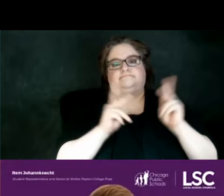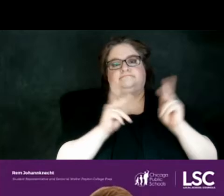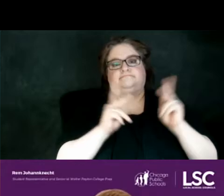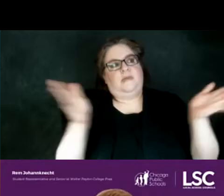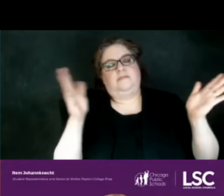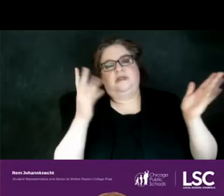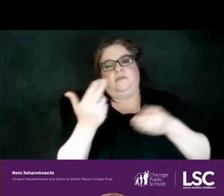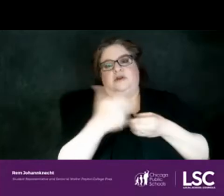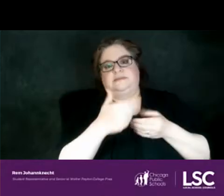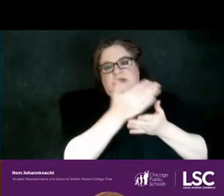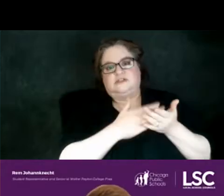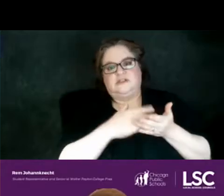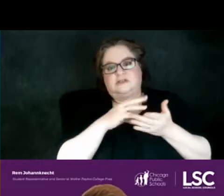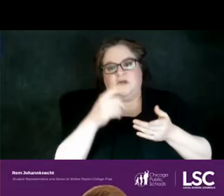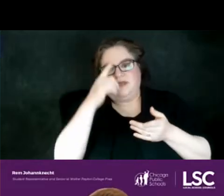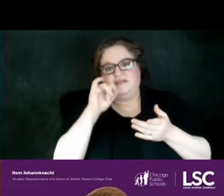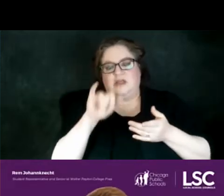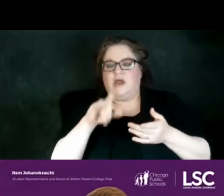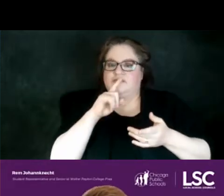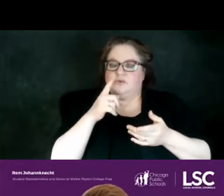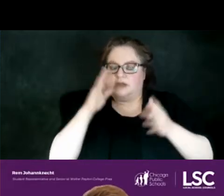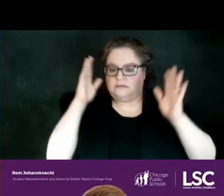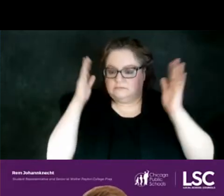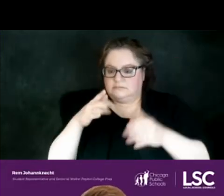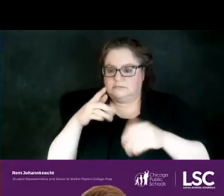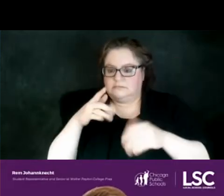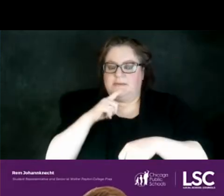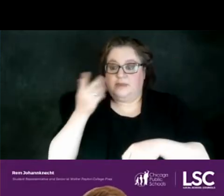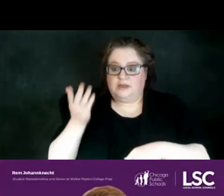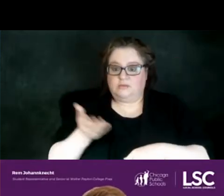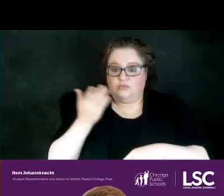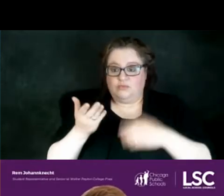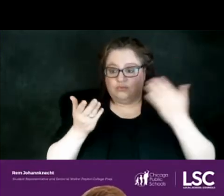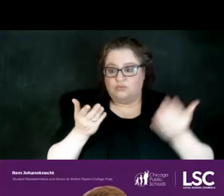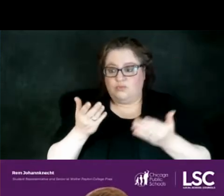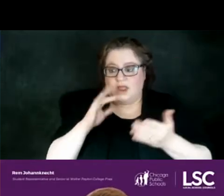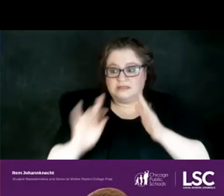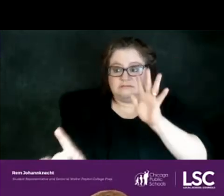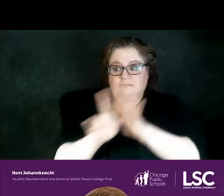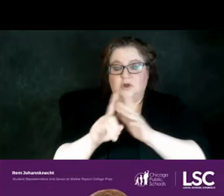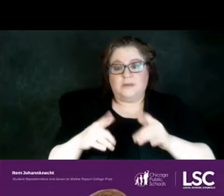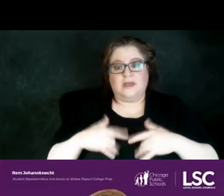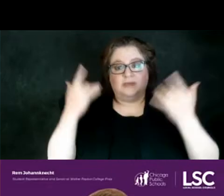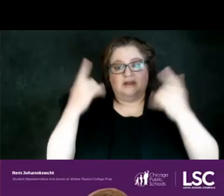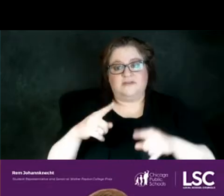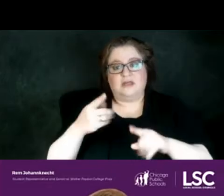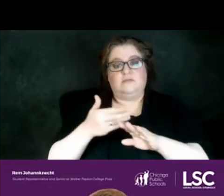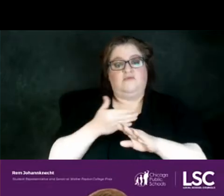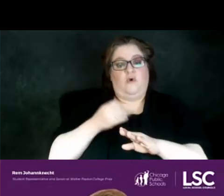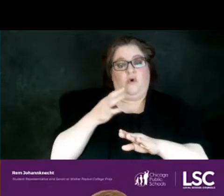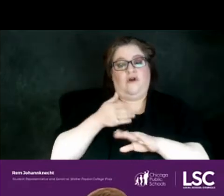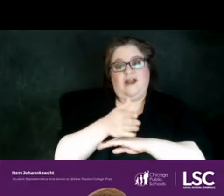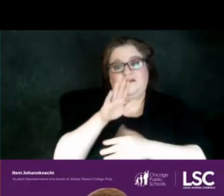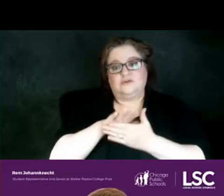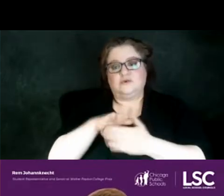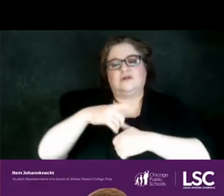section. So I think you have to put some time towards being present at events, or before and after school, or some time possible